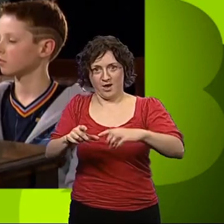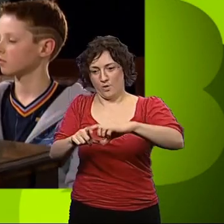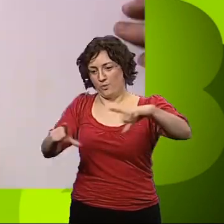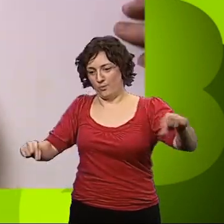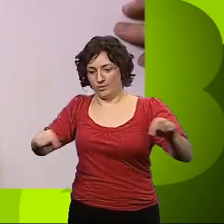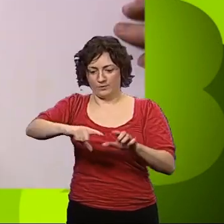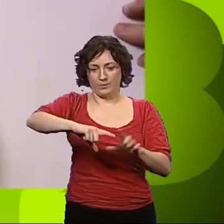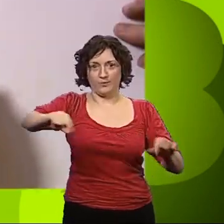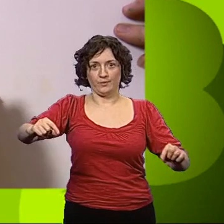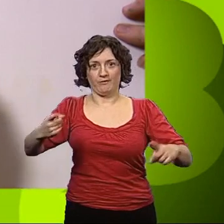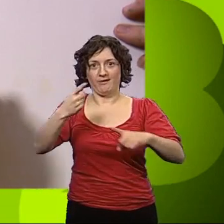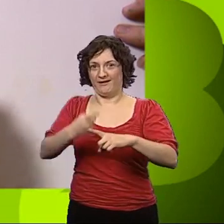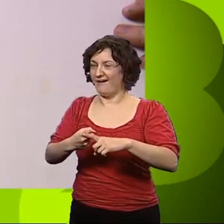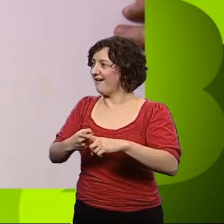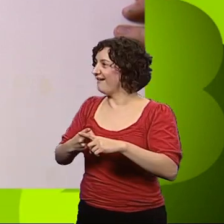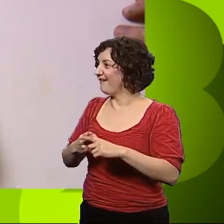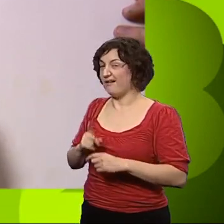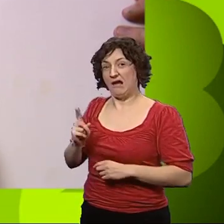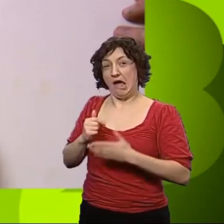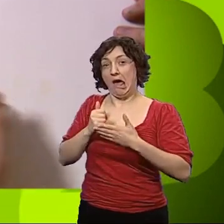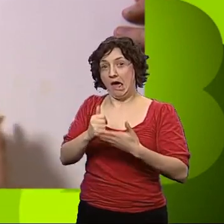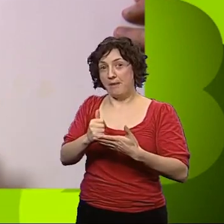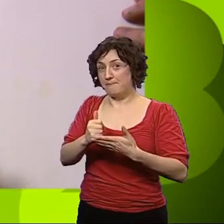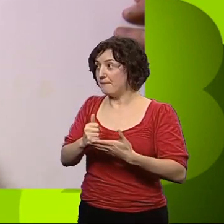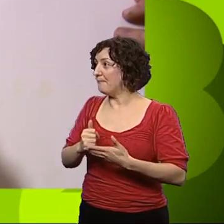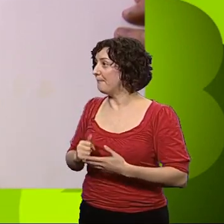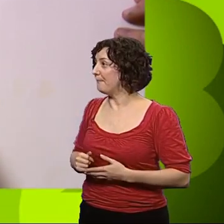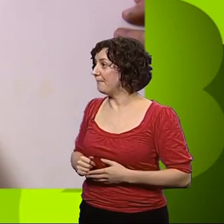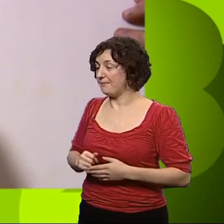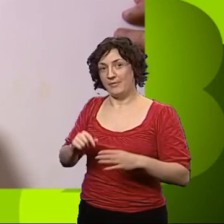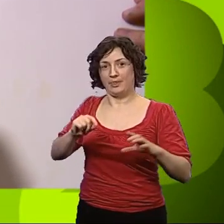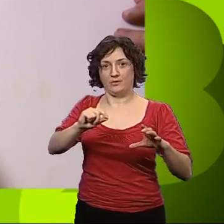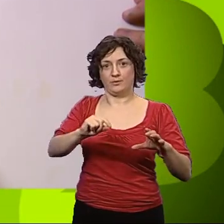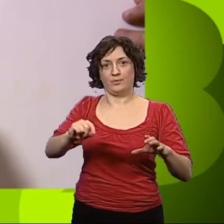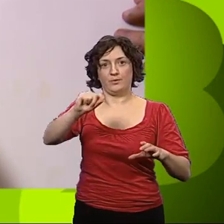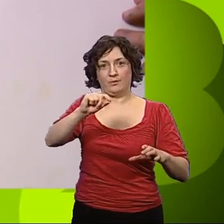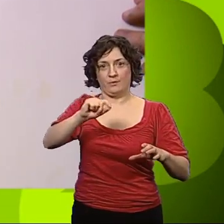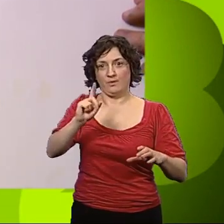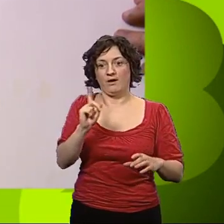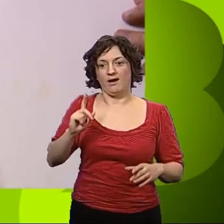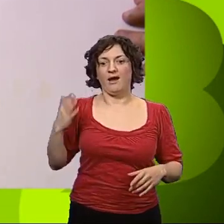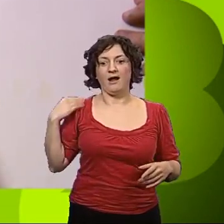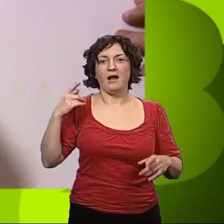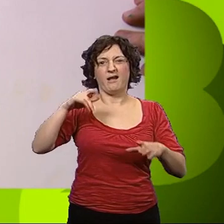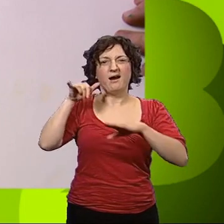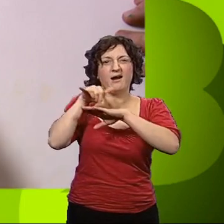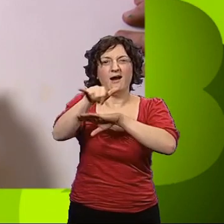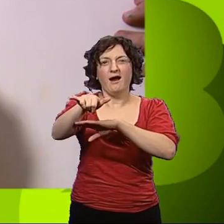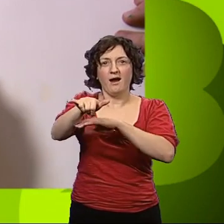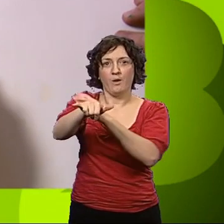guide. Now, what you've got here, you see, you've got your body here, and then this oval here, which is